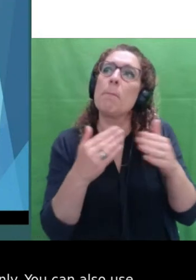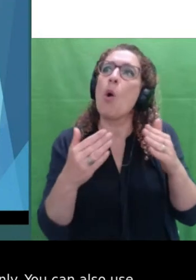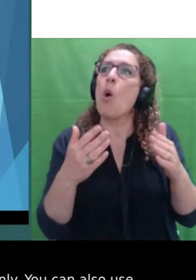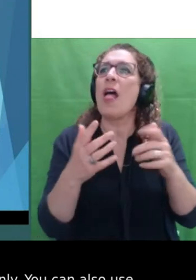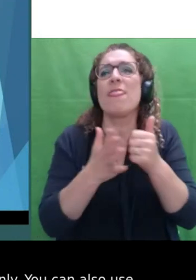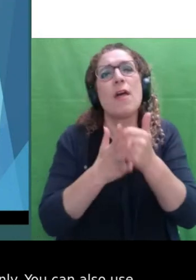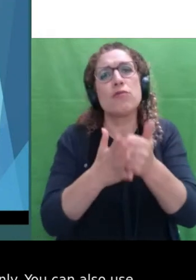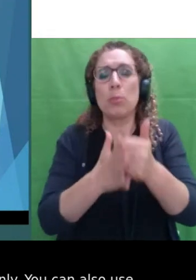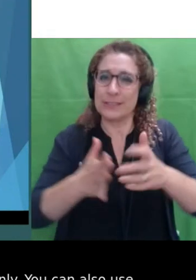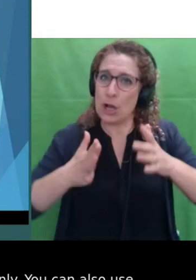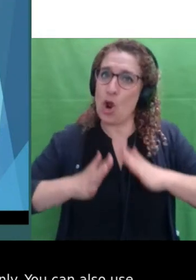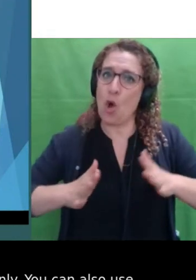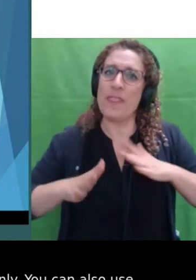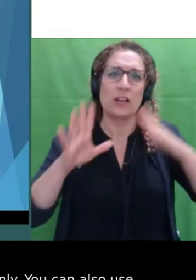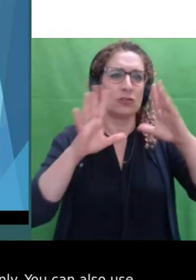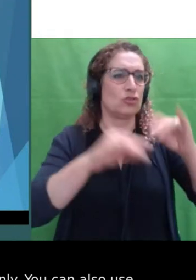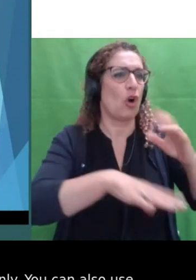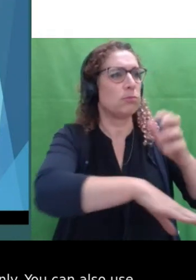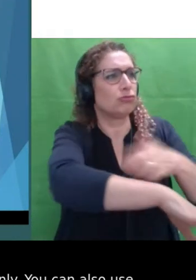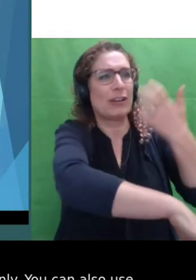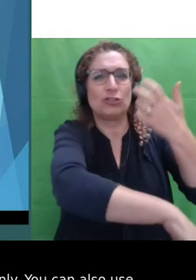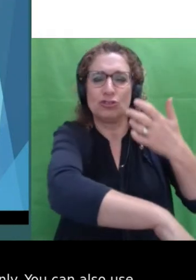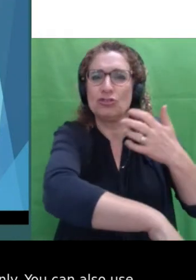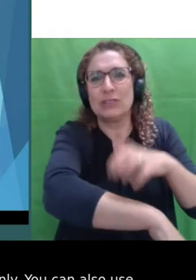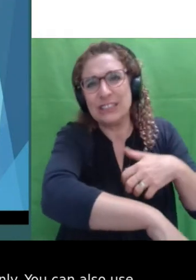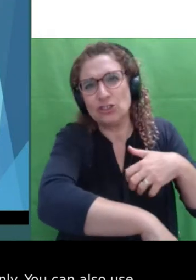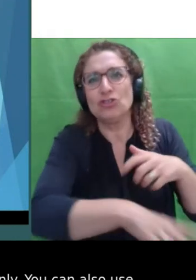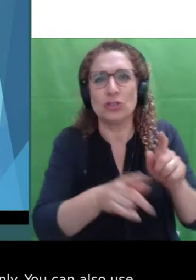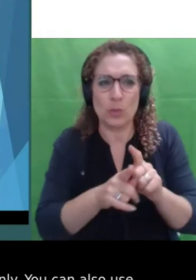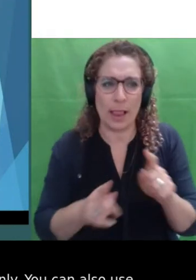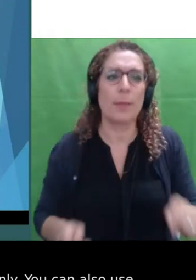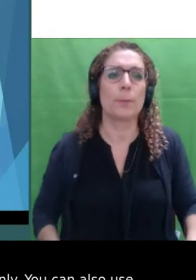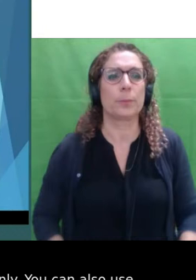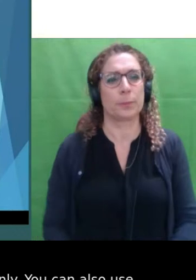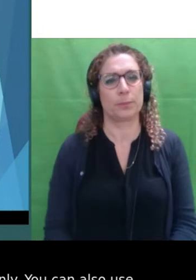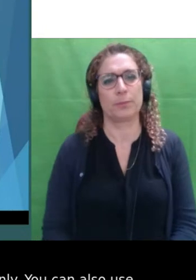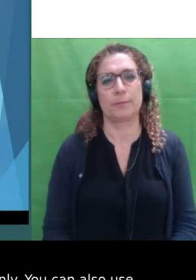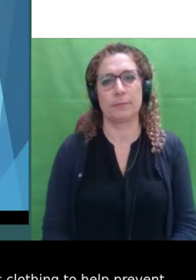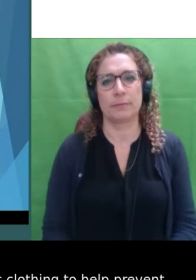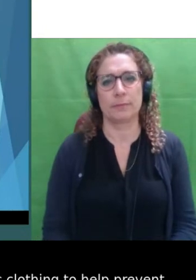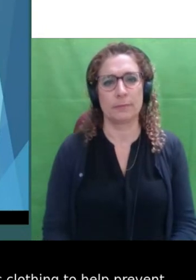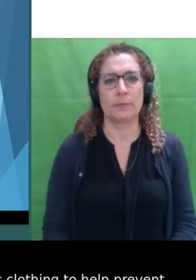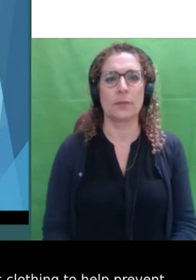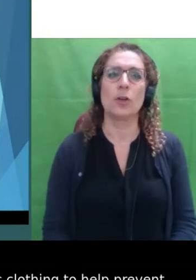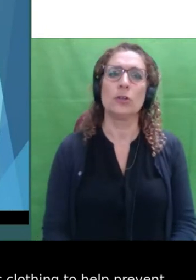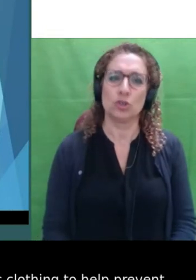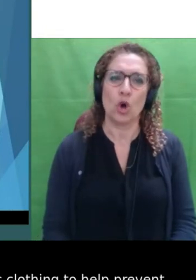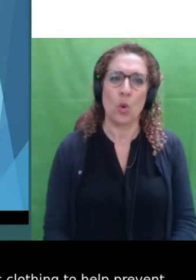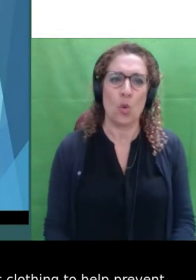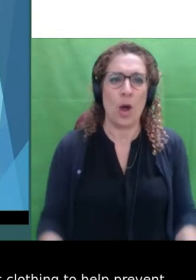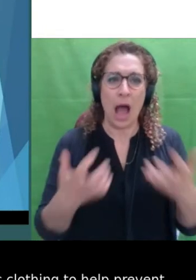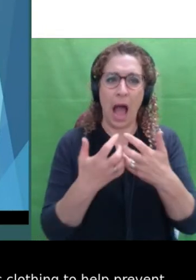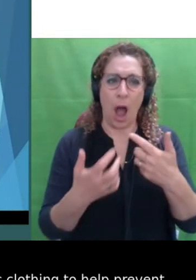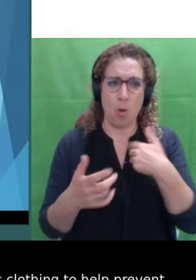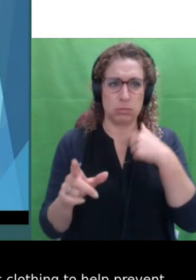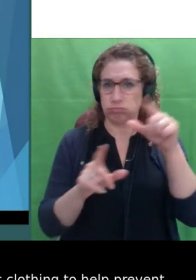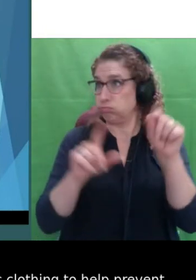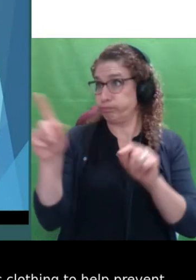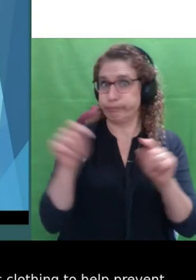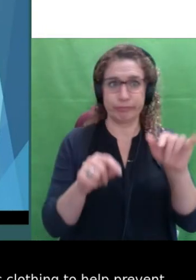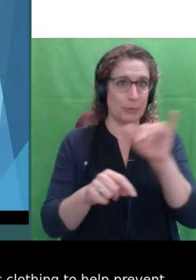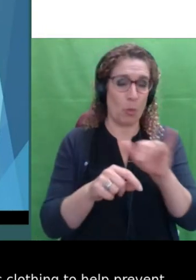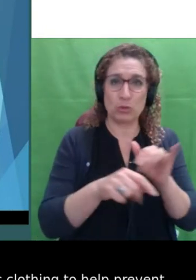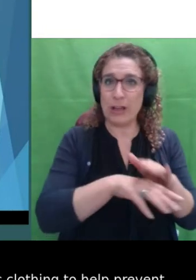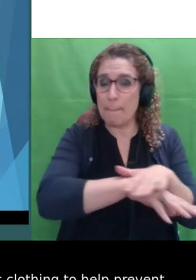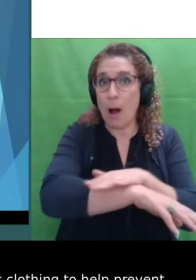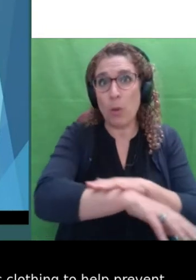prevent scratch itch as well so how helping patient emollient choice is a very wide area and i think